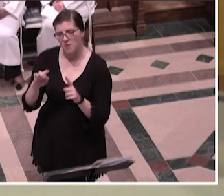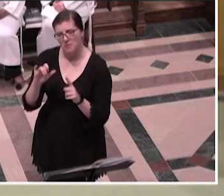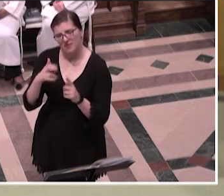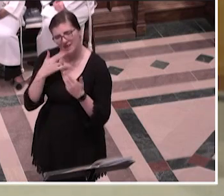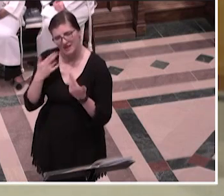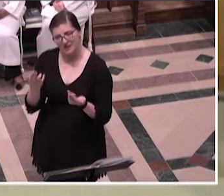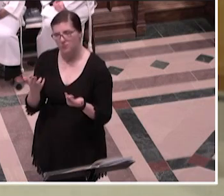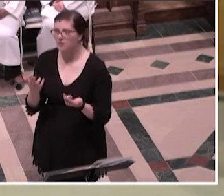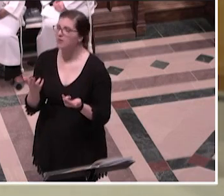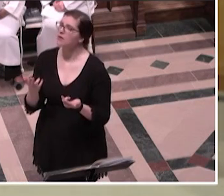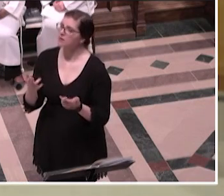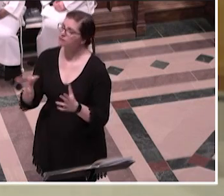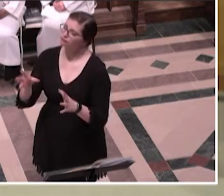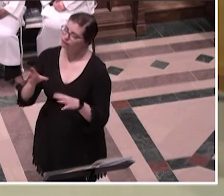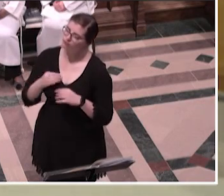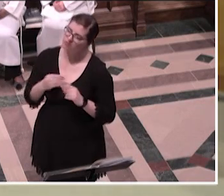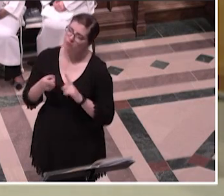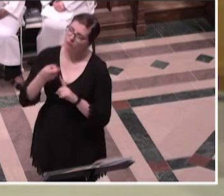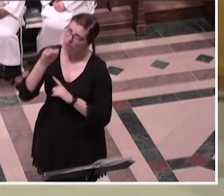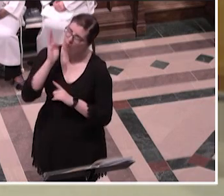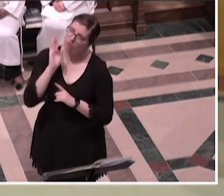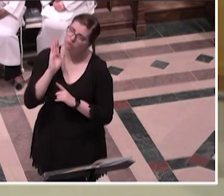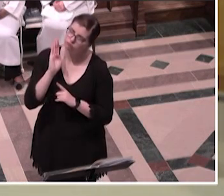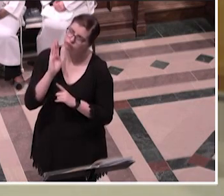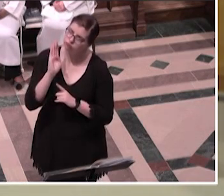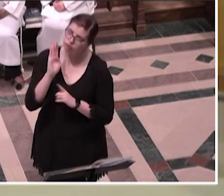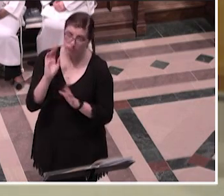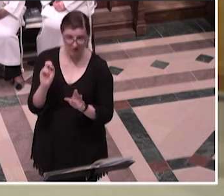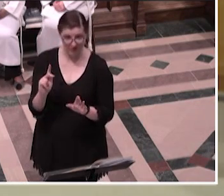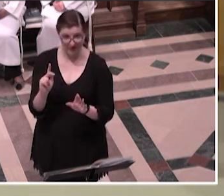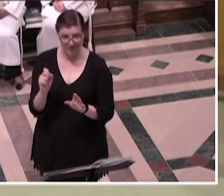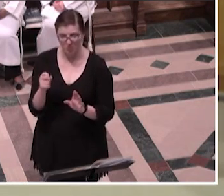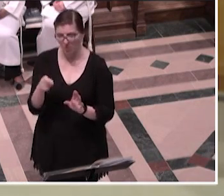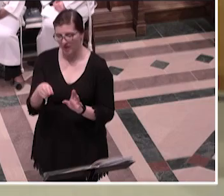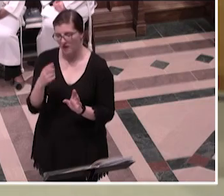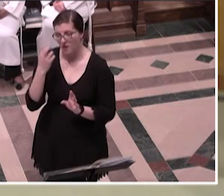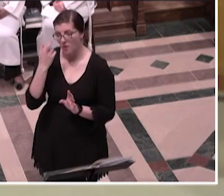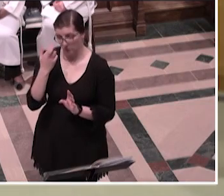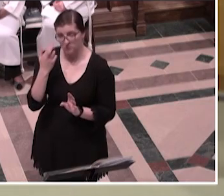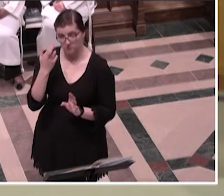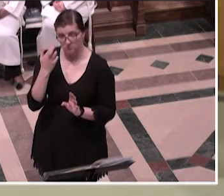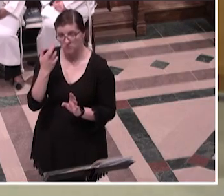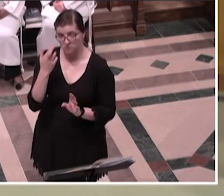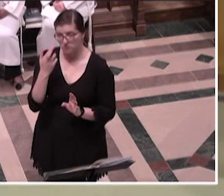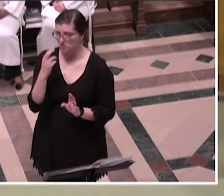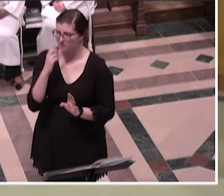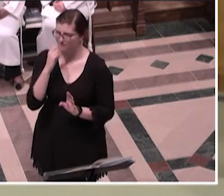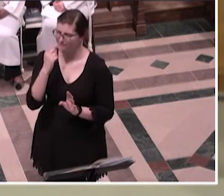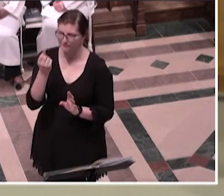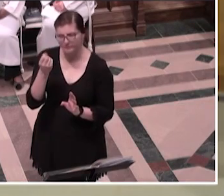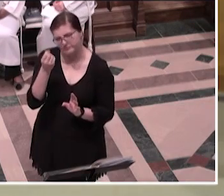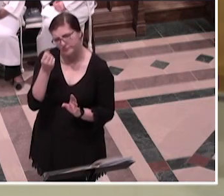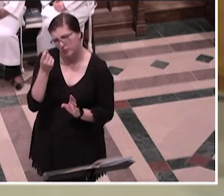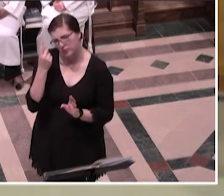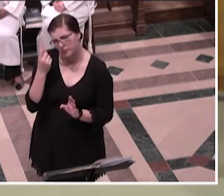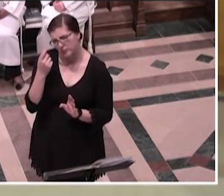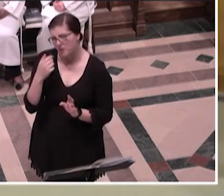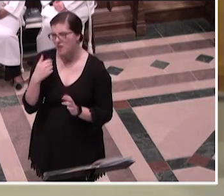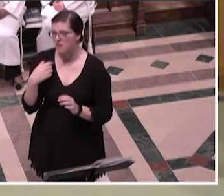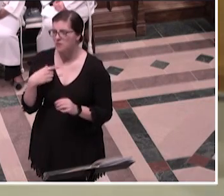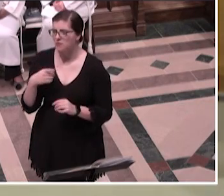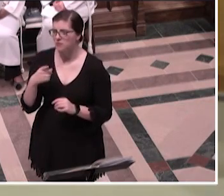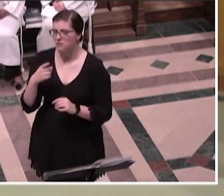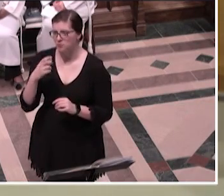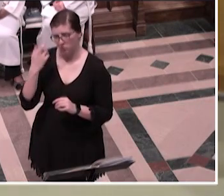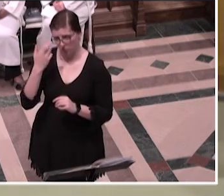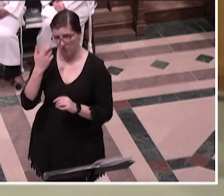God's own gift. Are you with me? Those who know they do not know, but receive this ignorance as God's